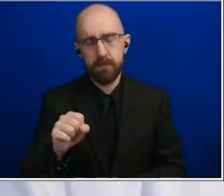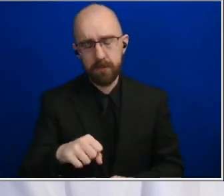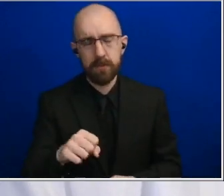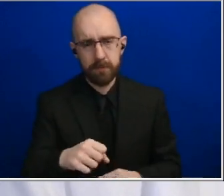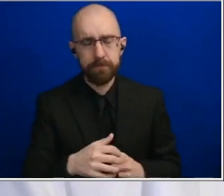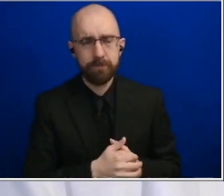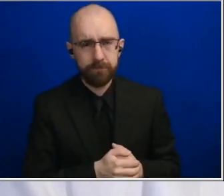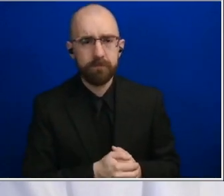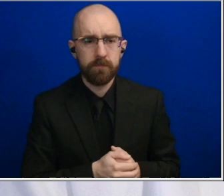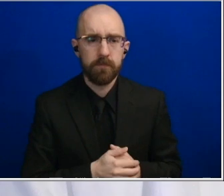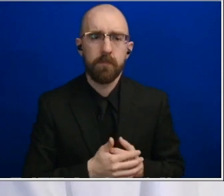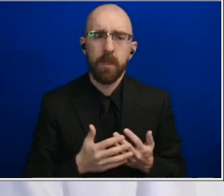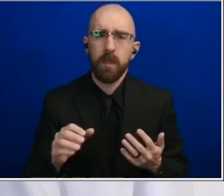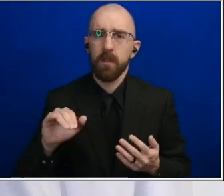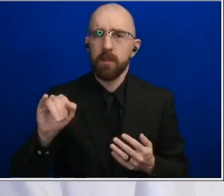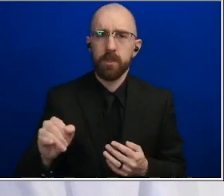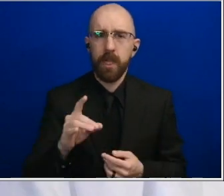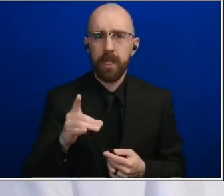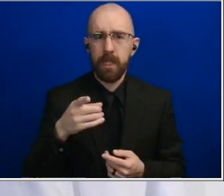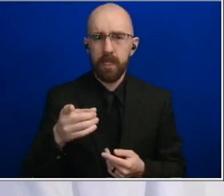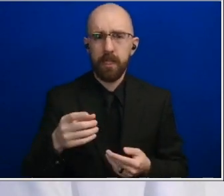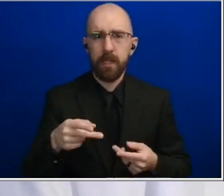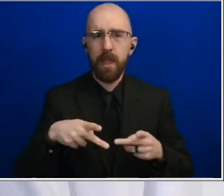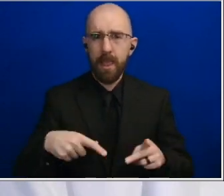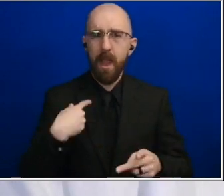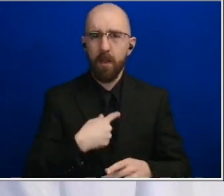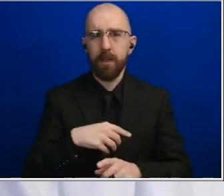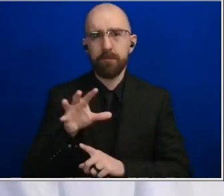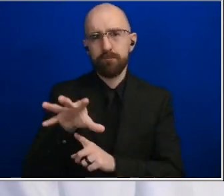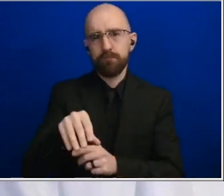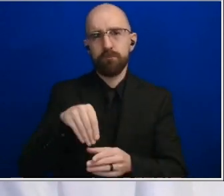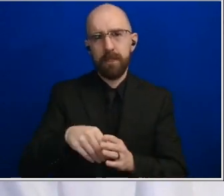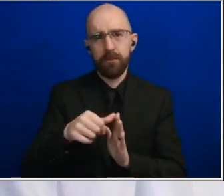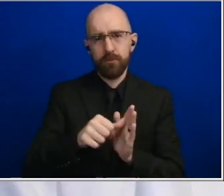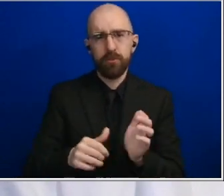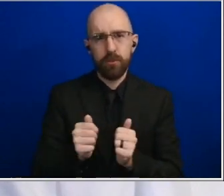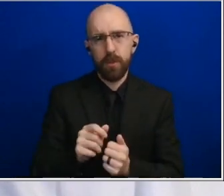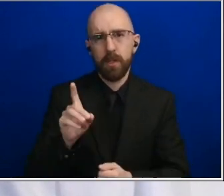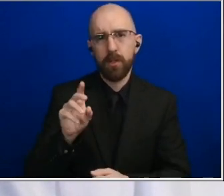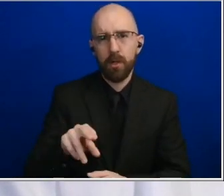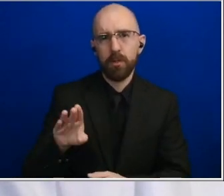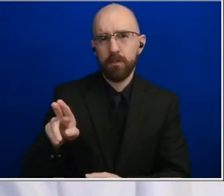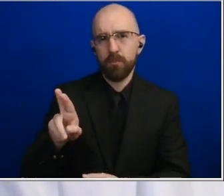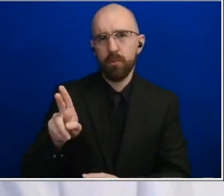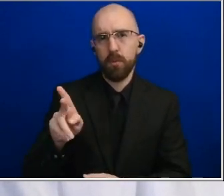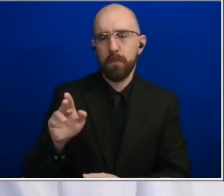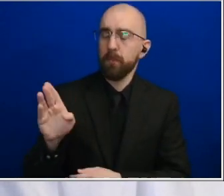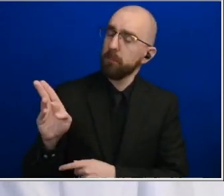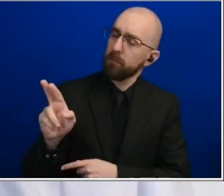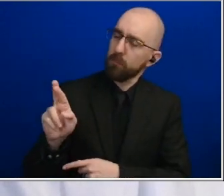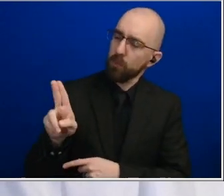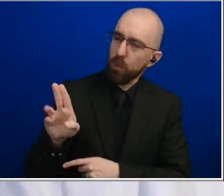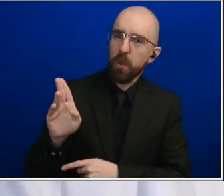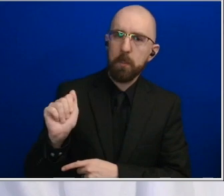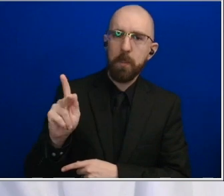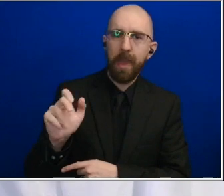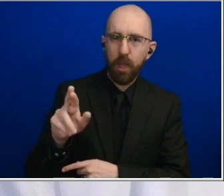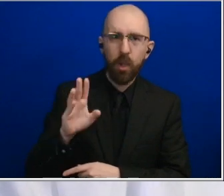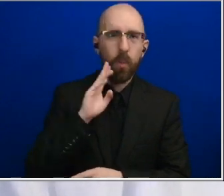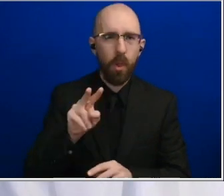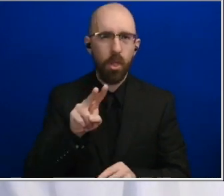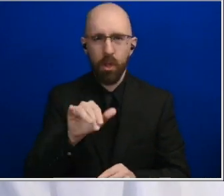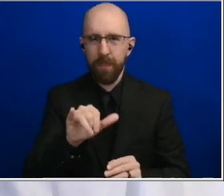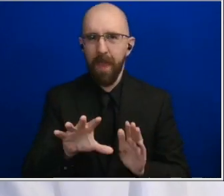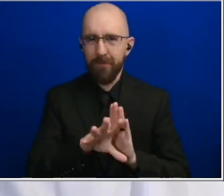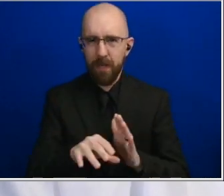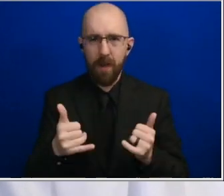So, JD, you let us bring a camera into your surgery with Dr. Brubaker. We're going to take a look at some of that footage now, and a warning to the